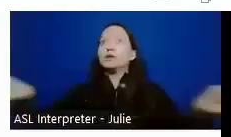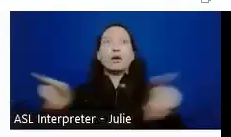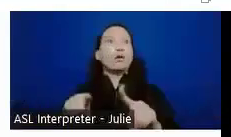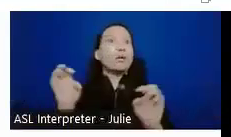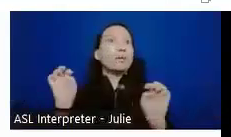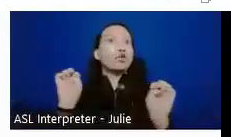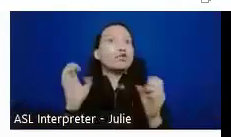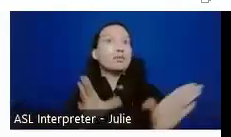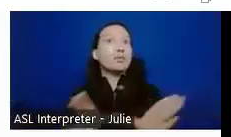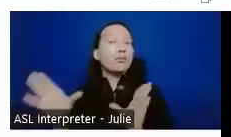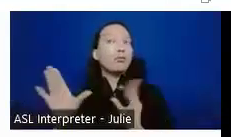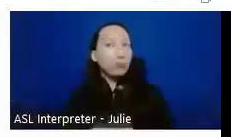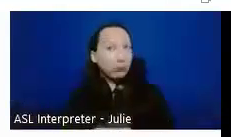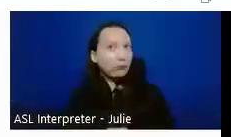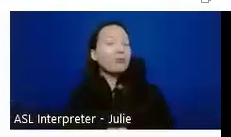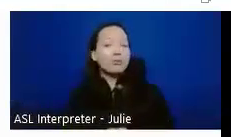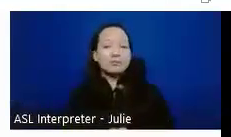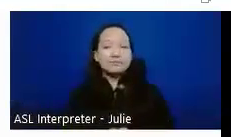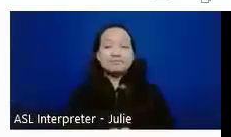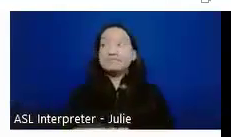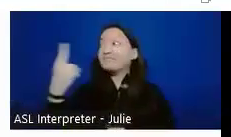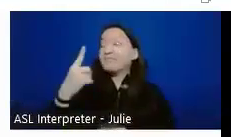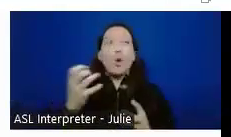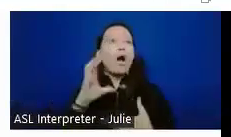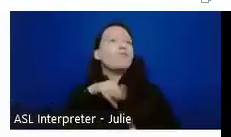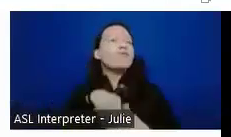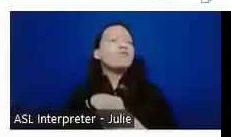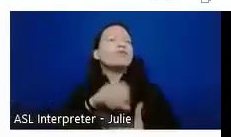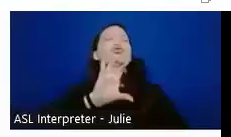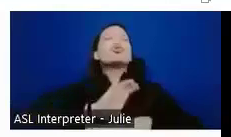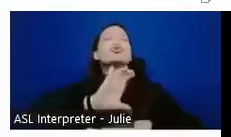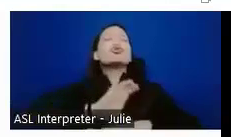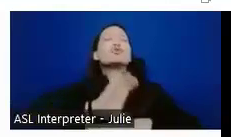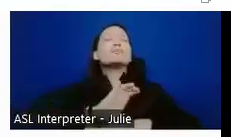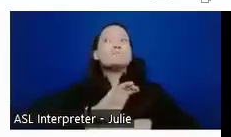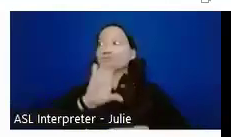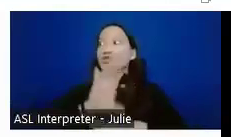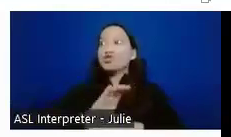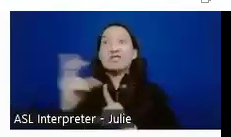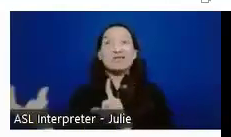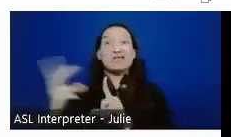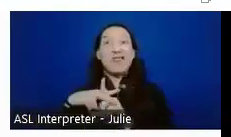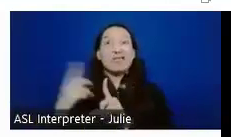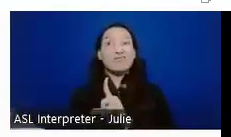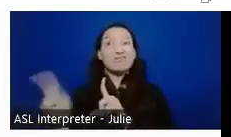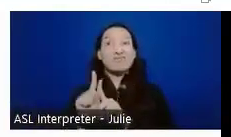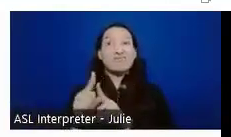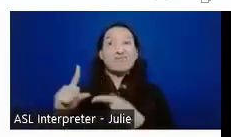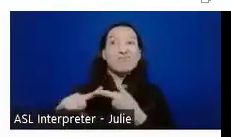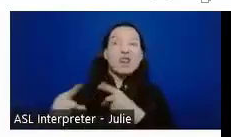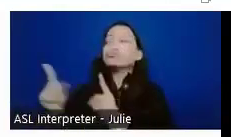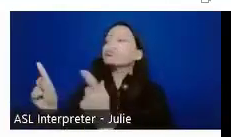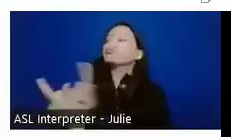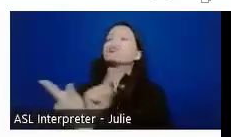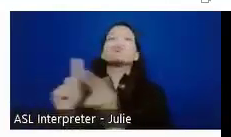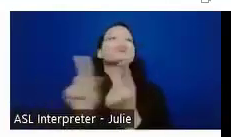emergency preparedness. Somebody wants to get involved in a church. Can the church assign a mentor or friend to introduce them to people,